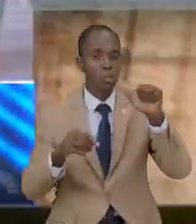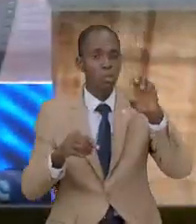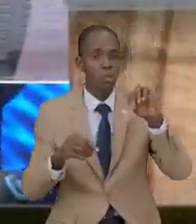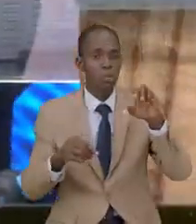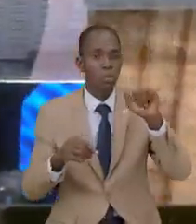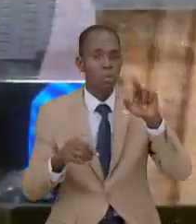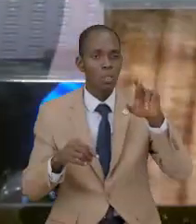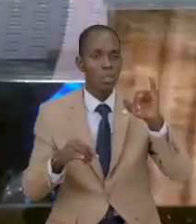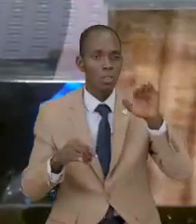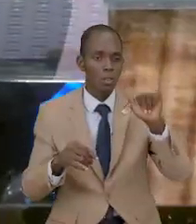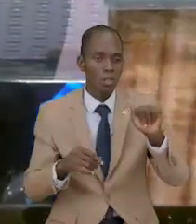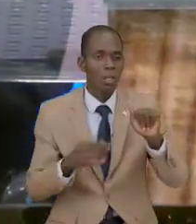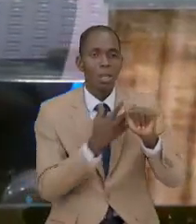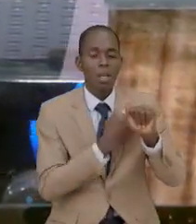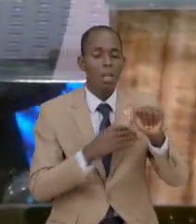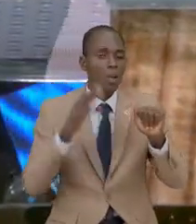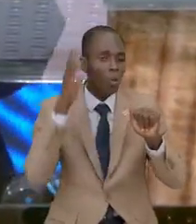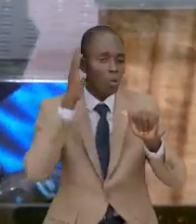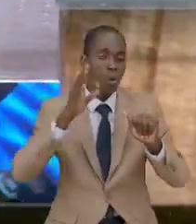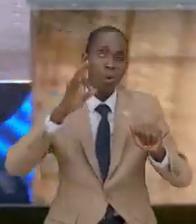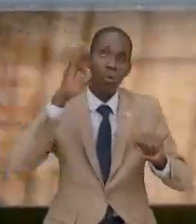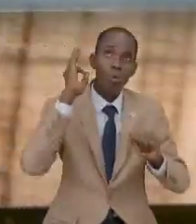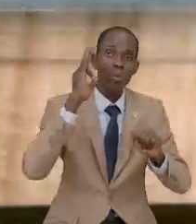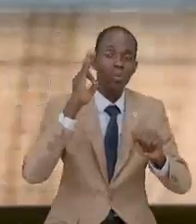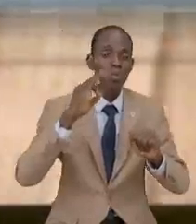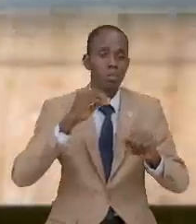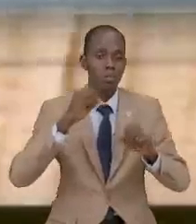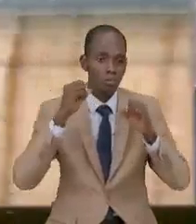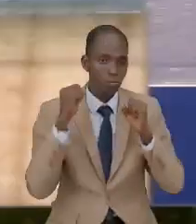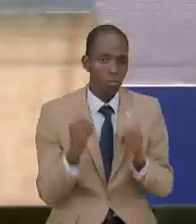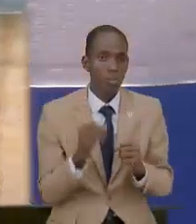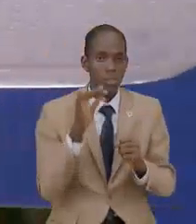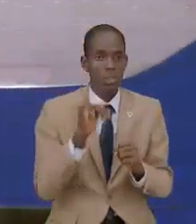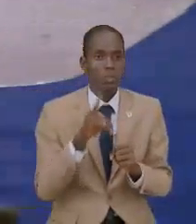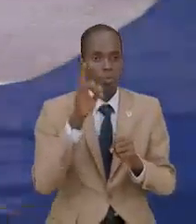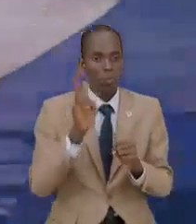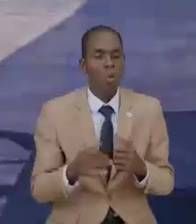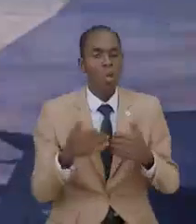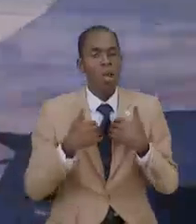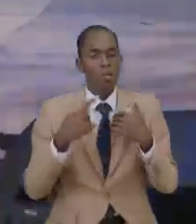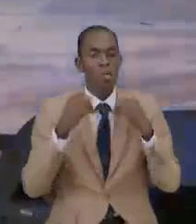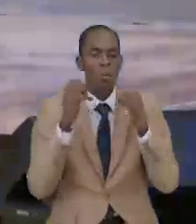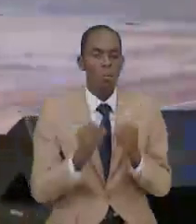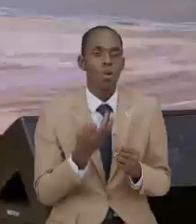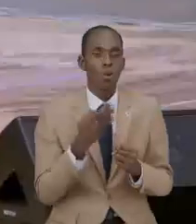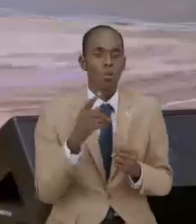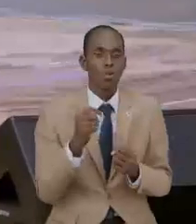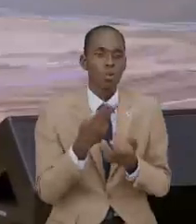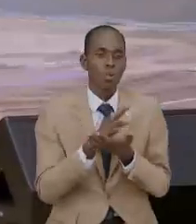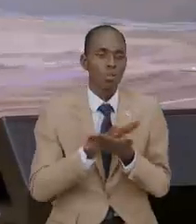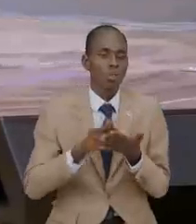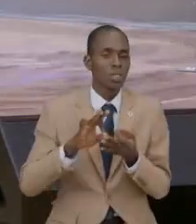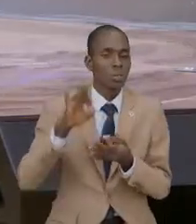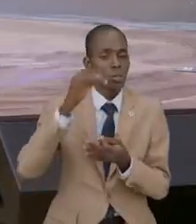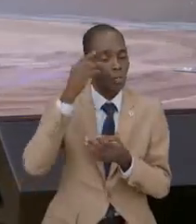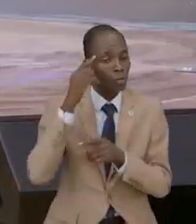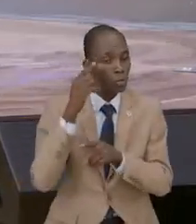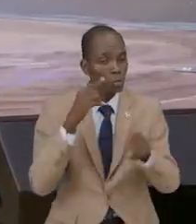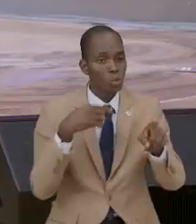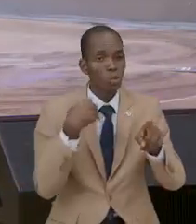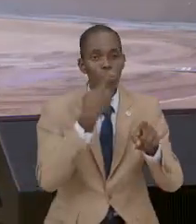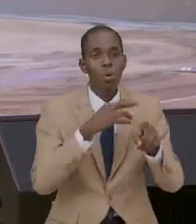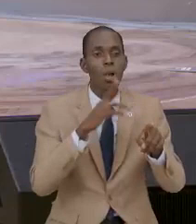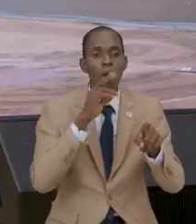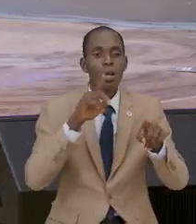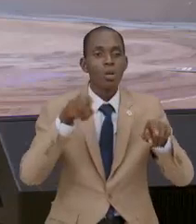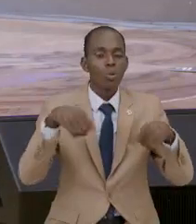to witness effectively, they must have the power of the Holy Ghost. And those who are going to get